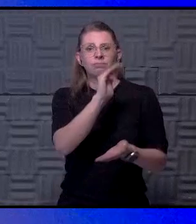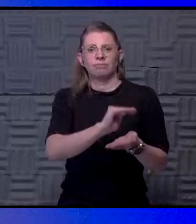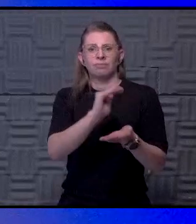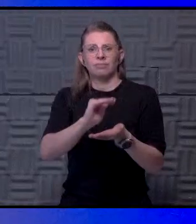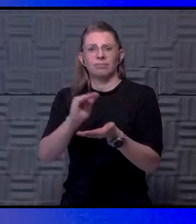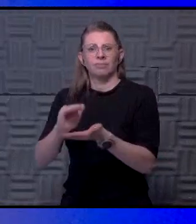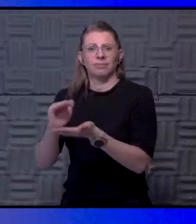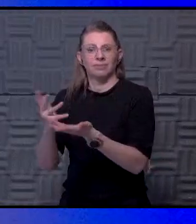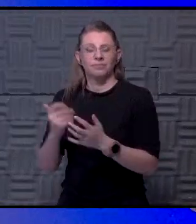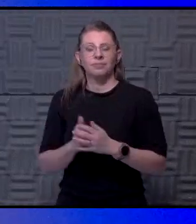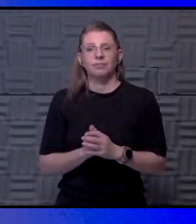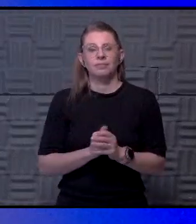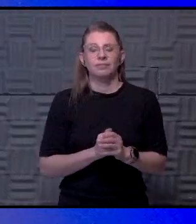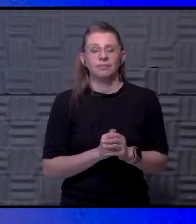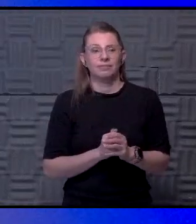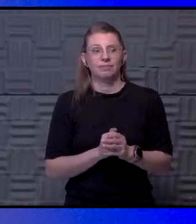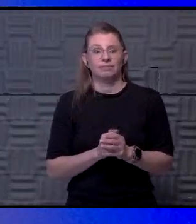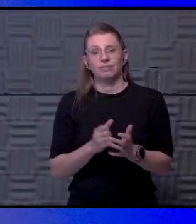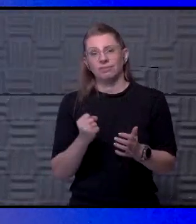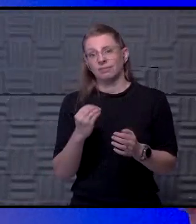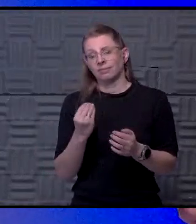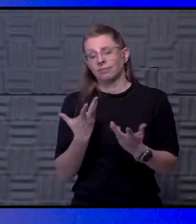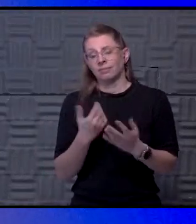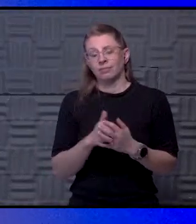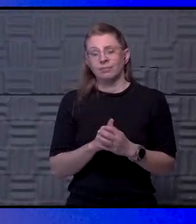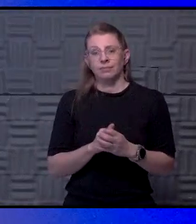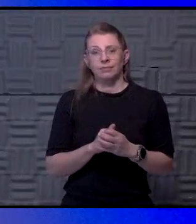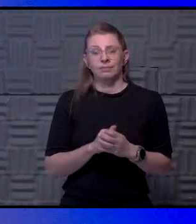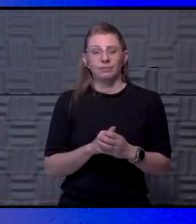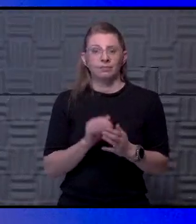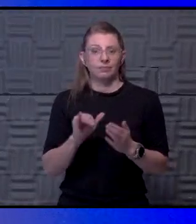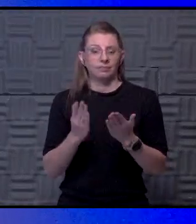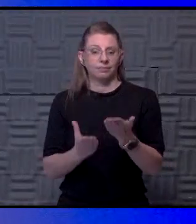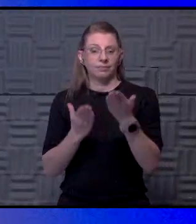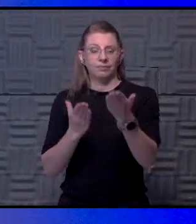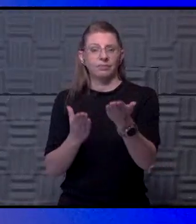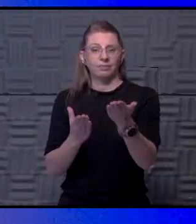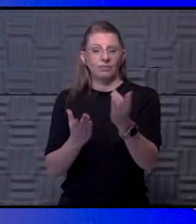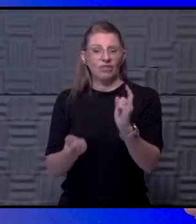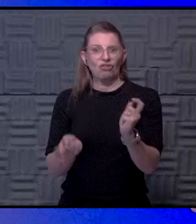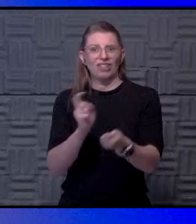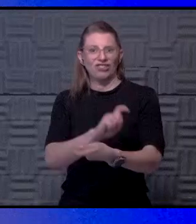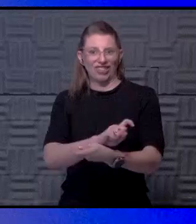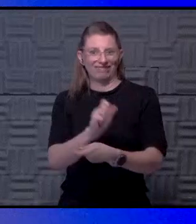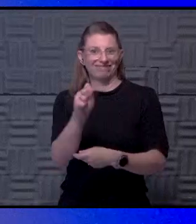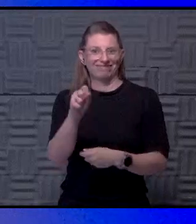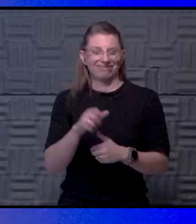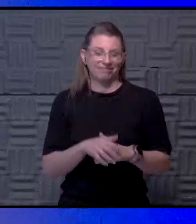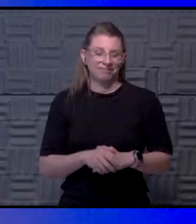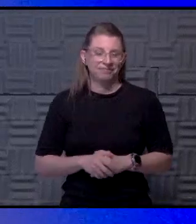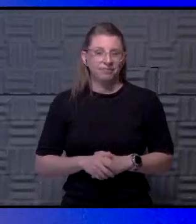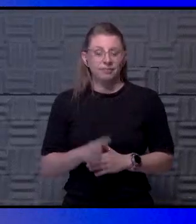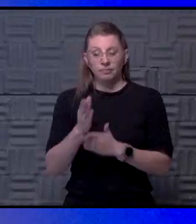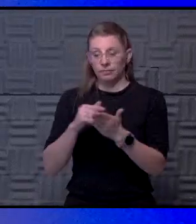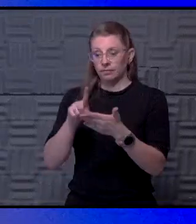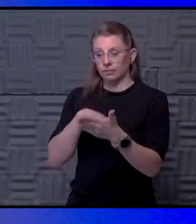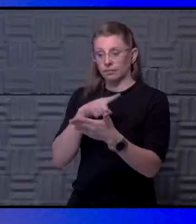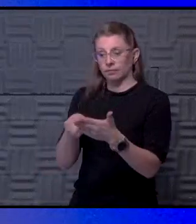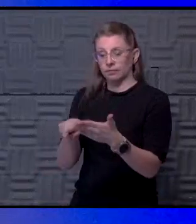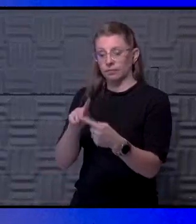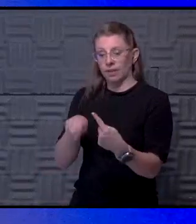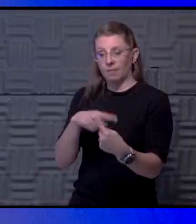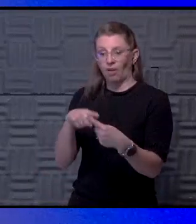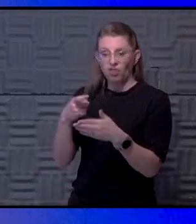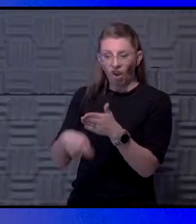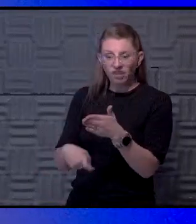So that argument is reversing, where some of the criticism about the cost and so